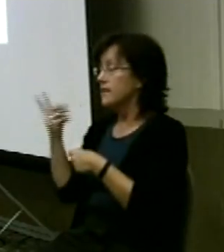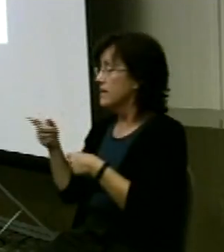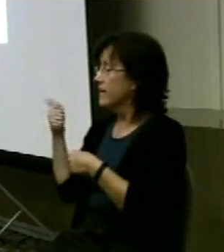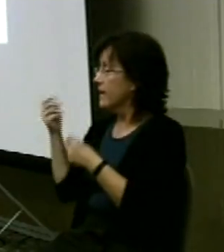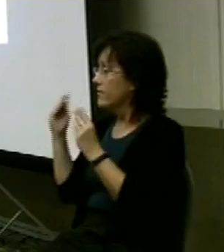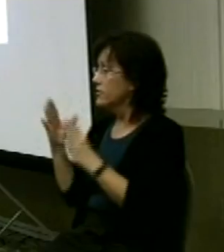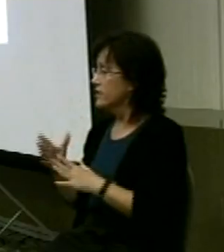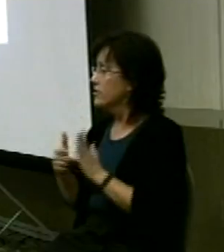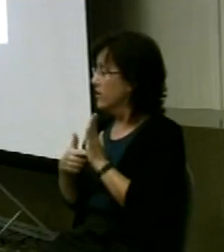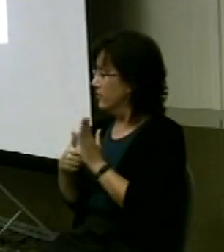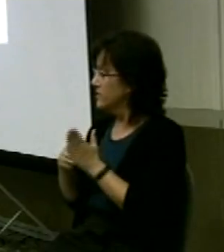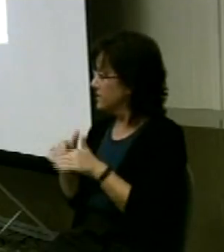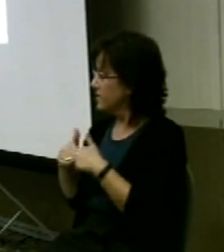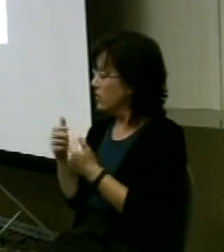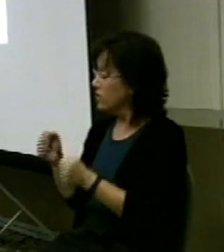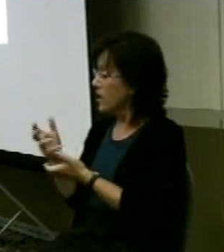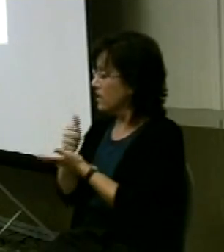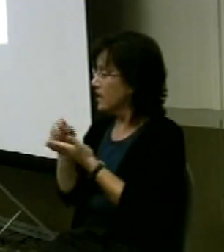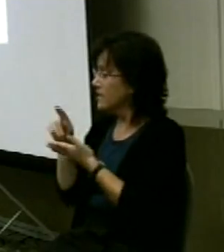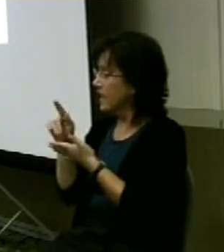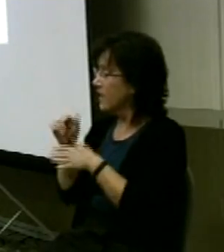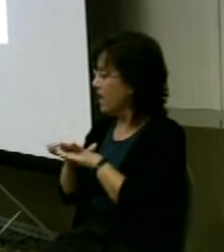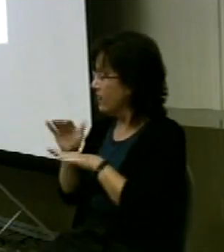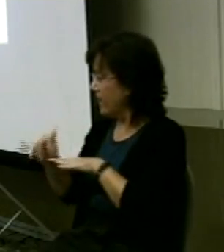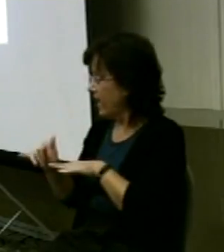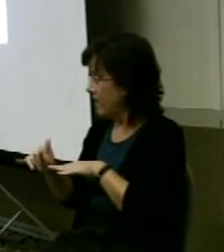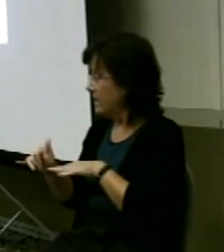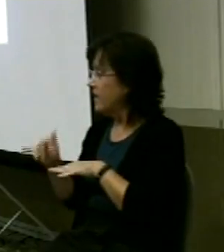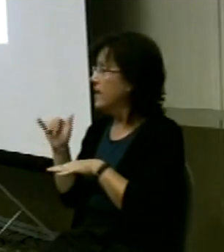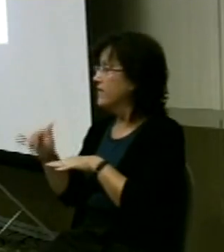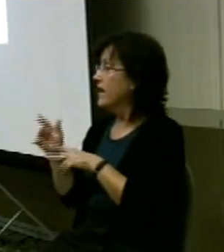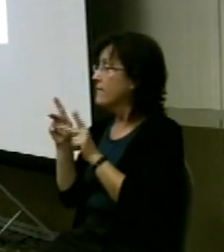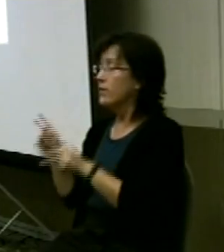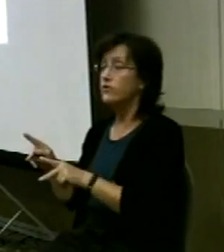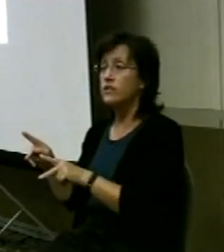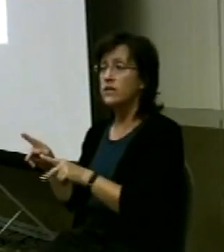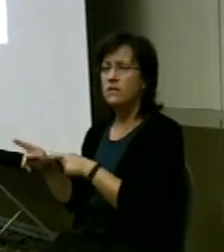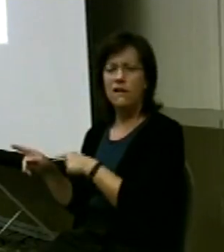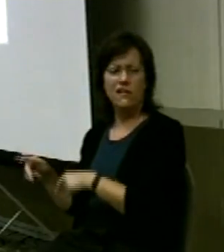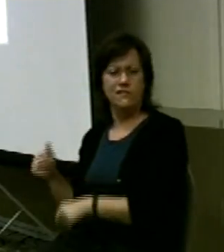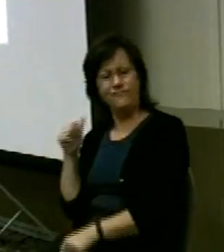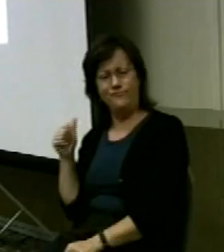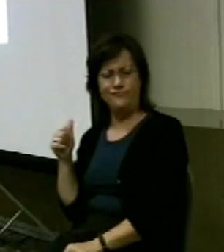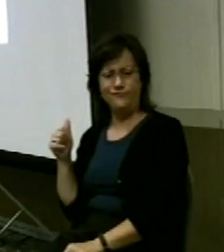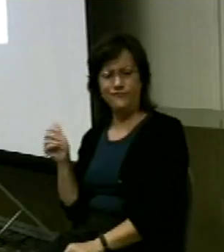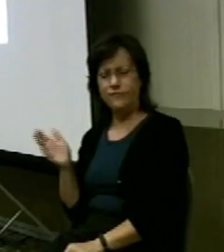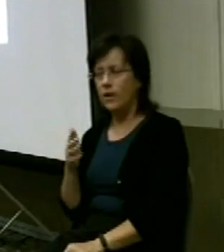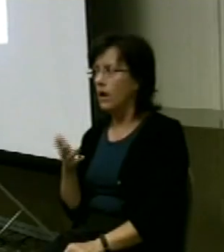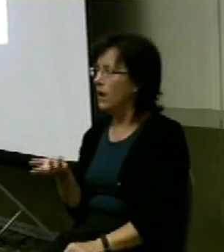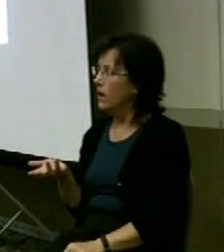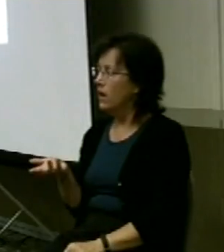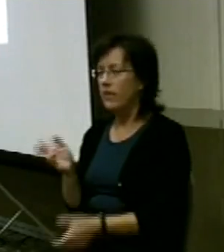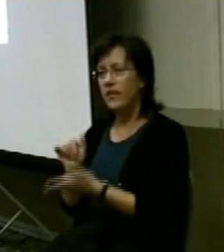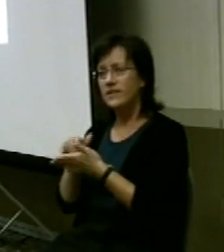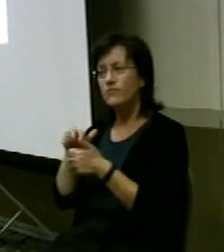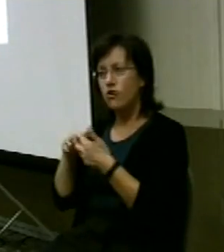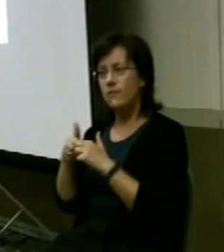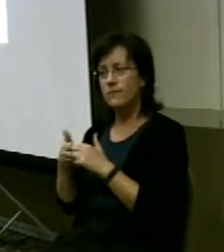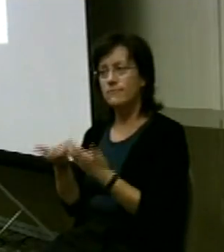well, this is how you could collect some data on that, and that person will not do it, that's a problem, right? And that's